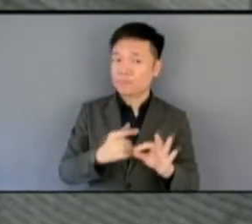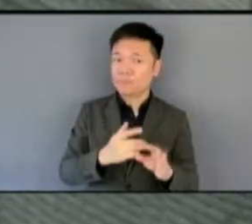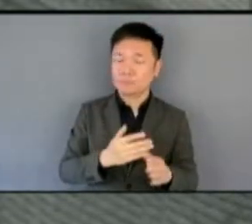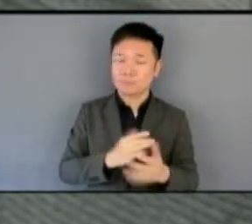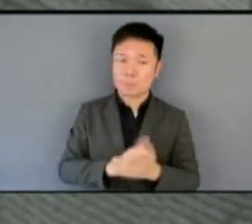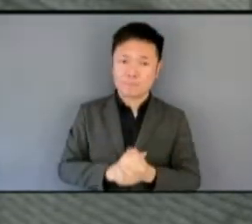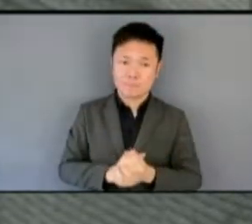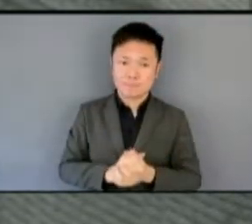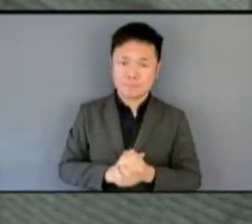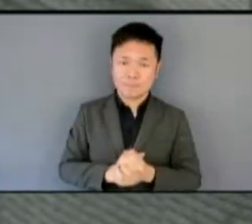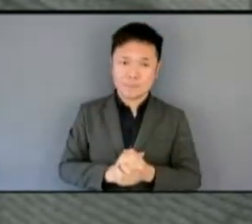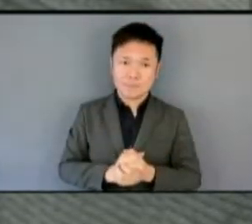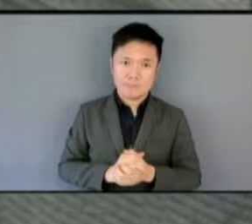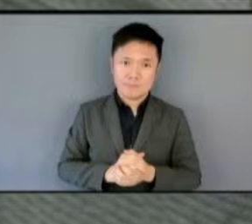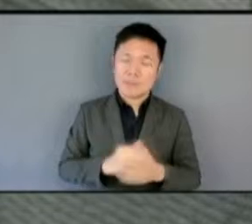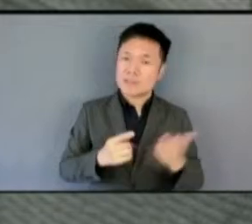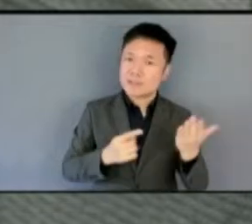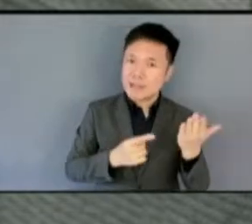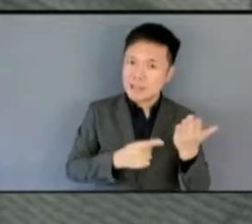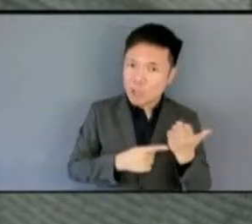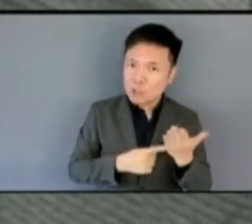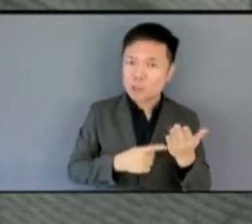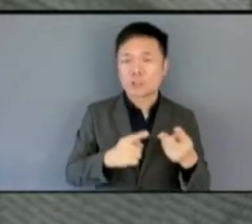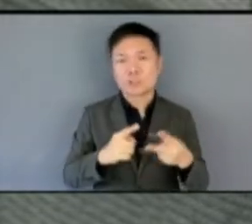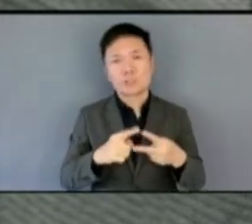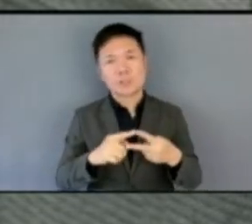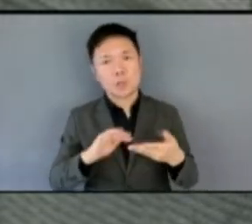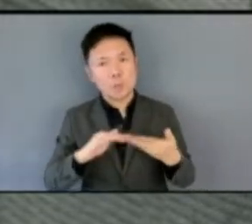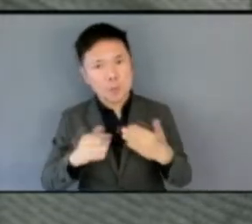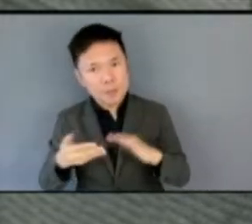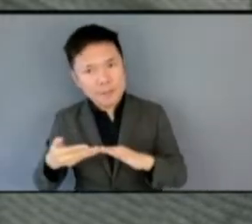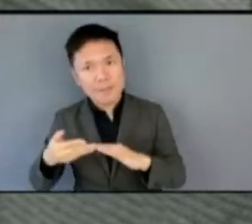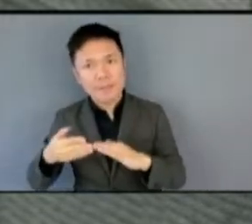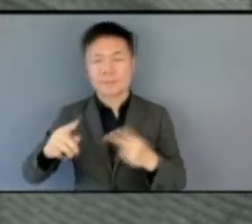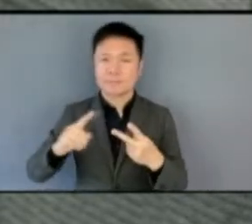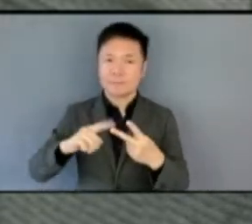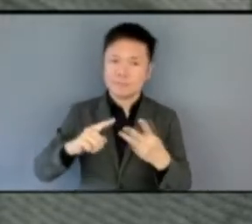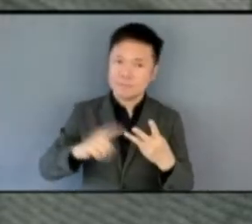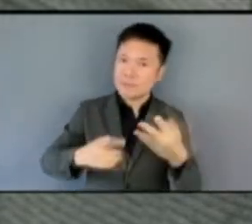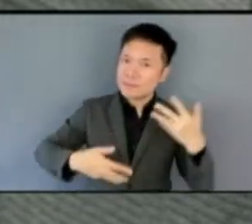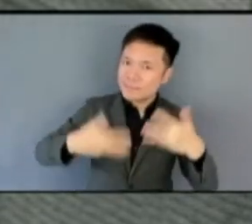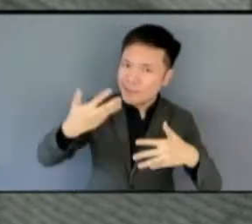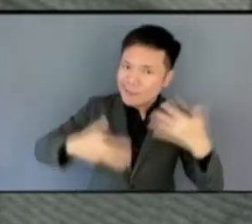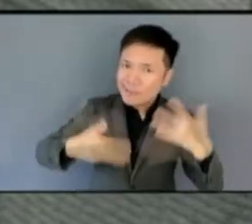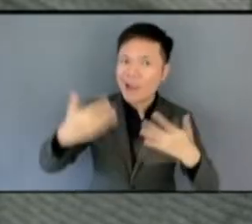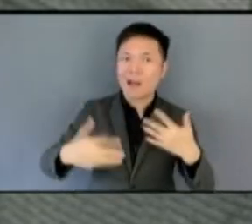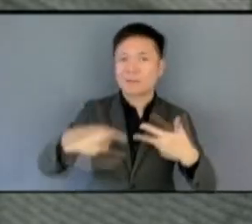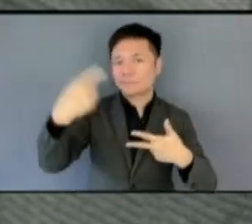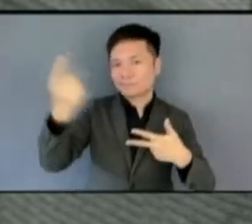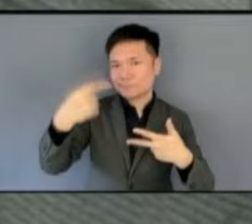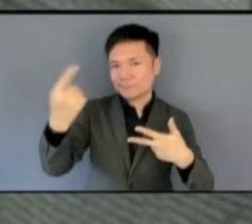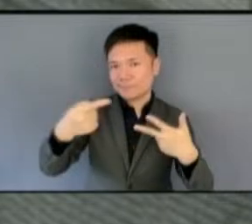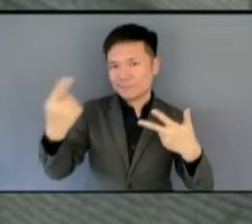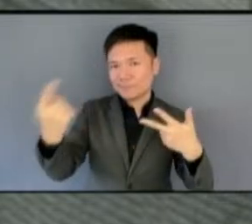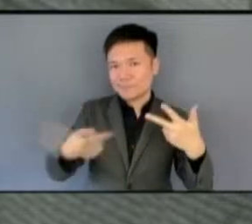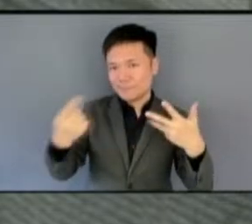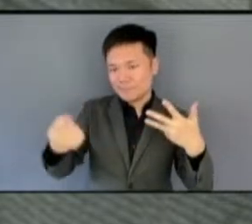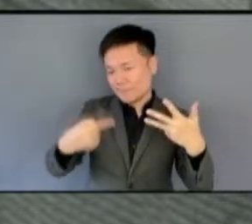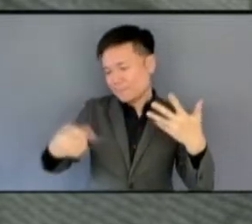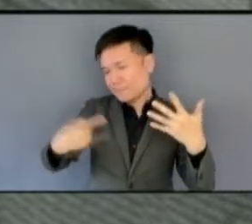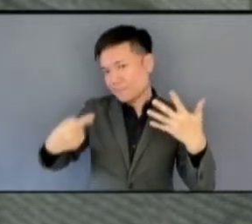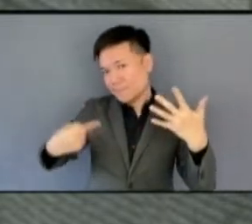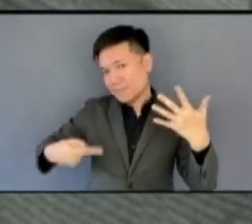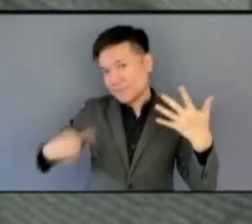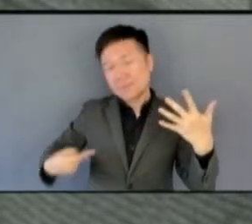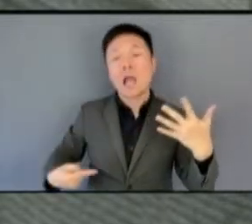together, whether the technology, community, data, and all the things that we